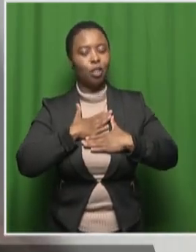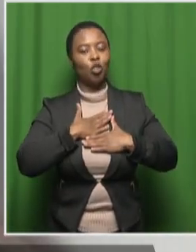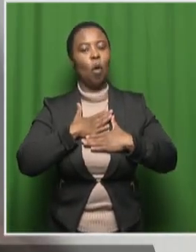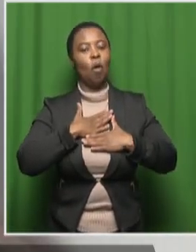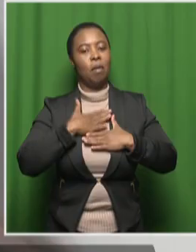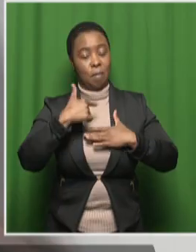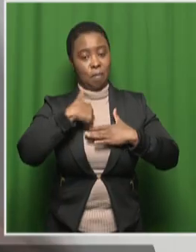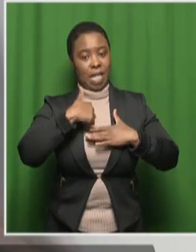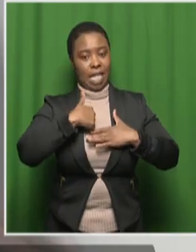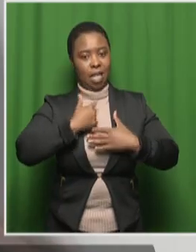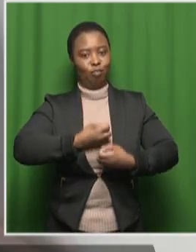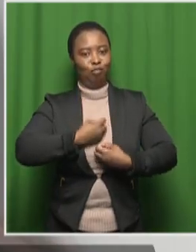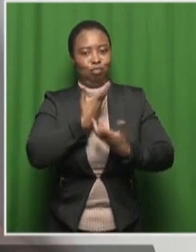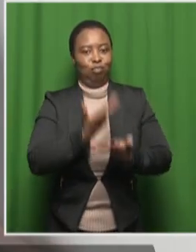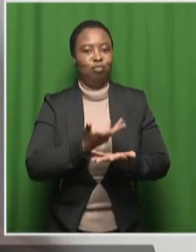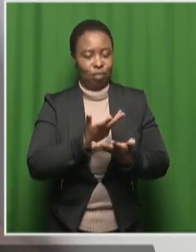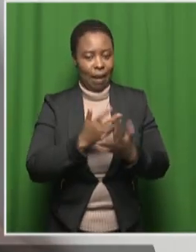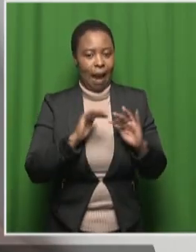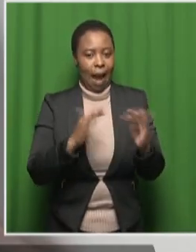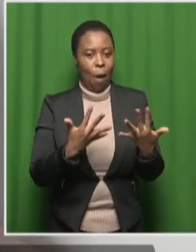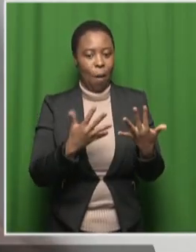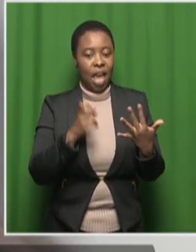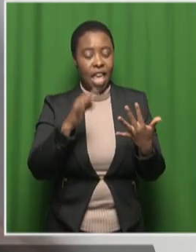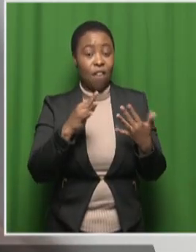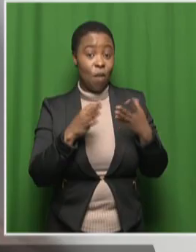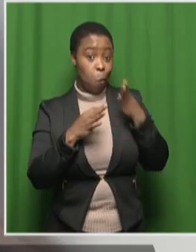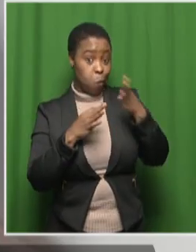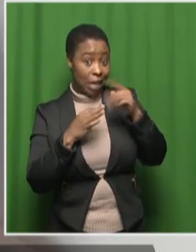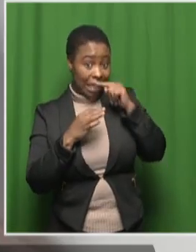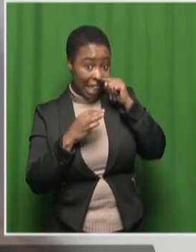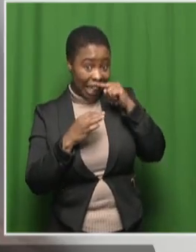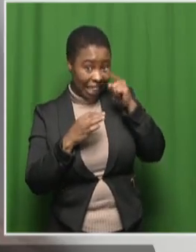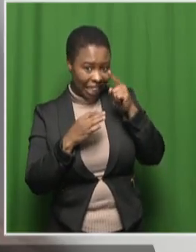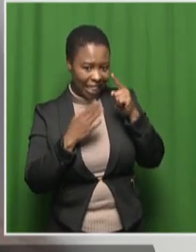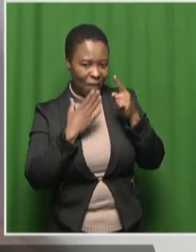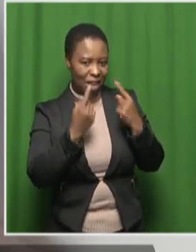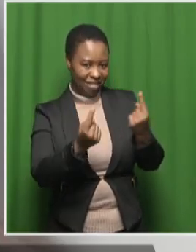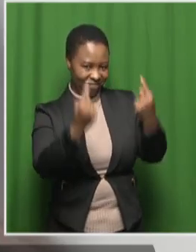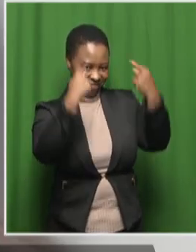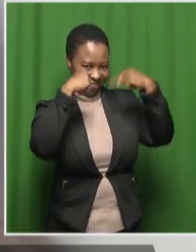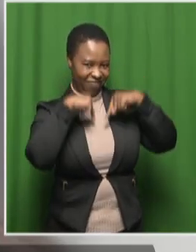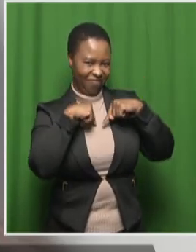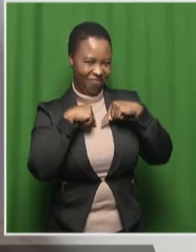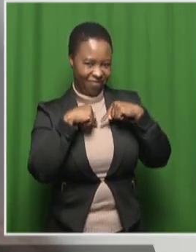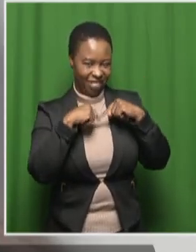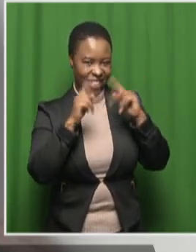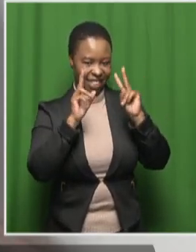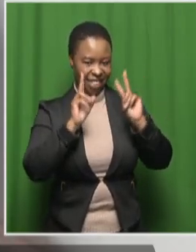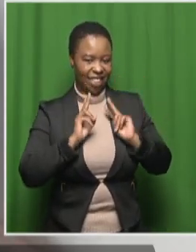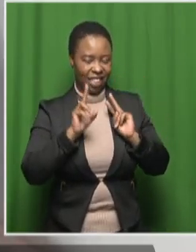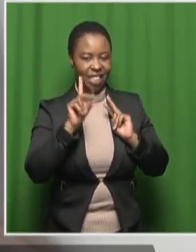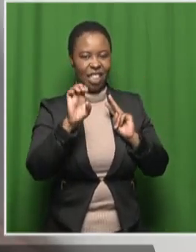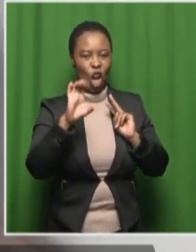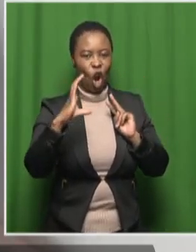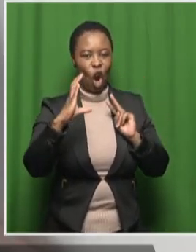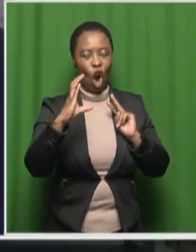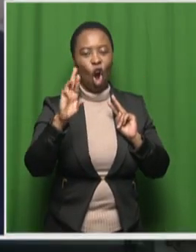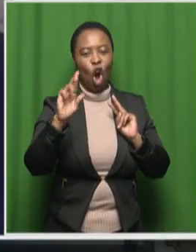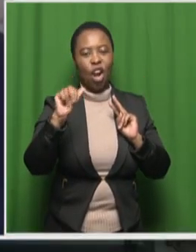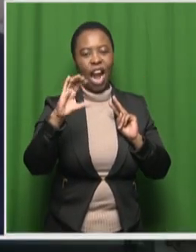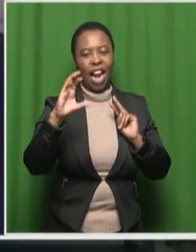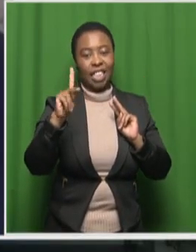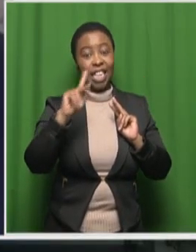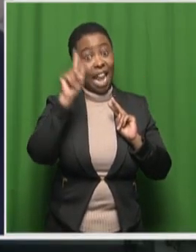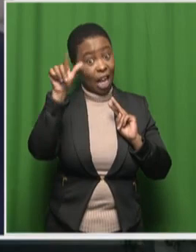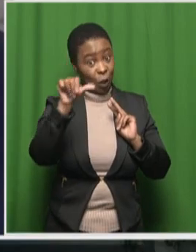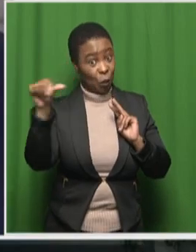me. So if you're around Santon, please come by my booth at Decorex next week. All That's right. the